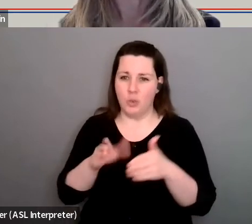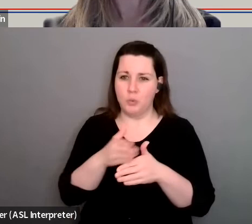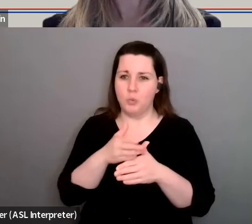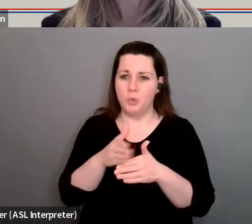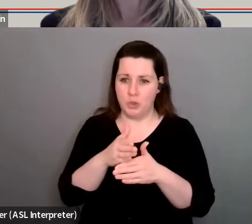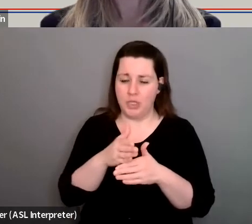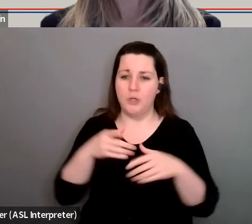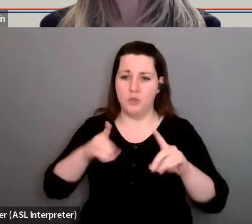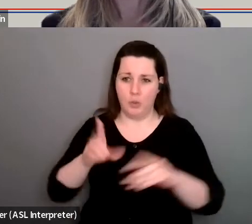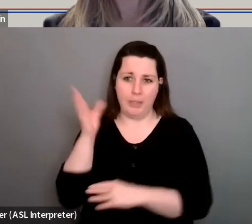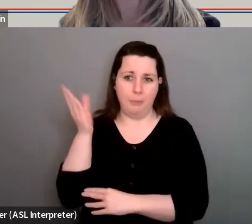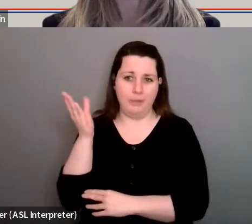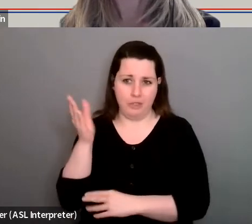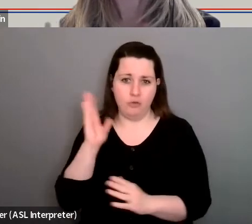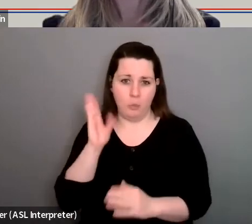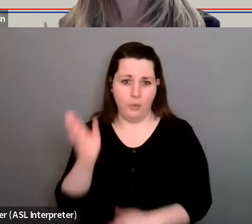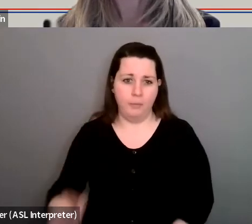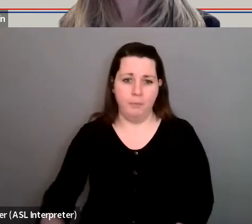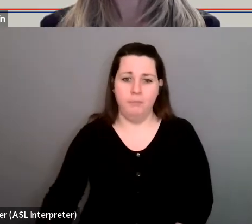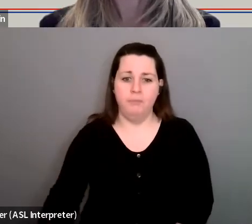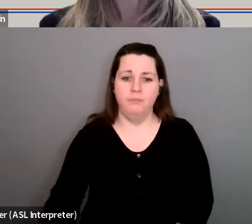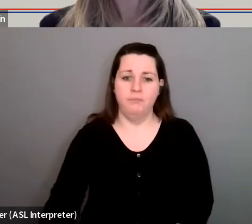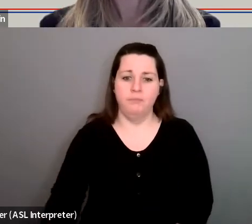during the presentation.